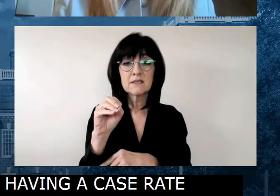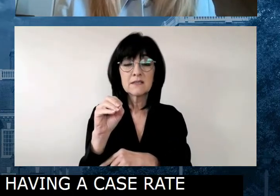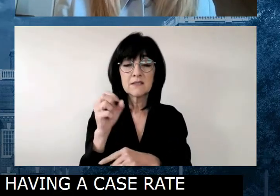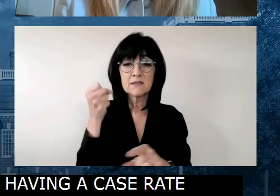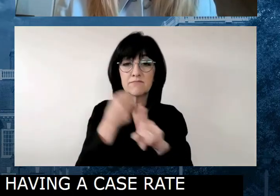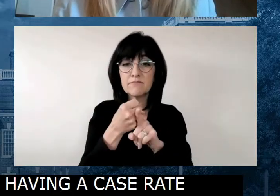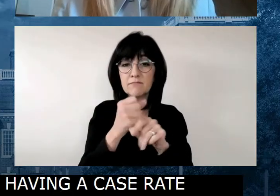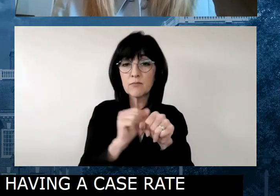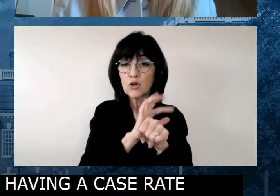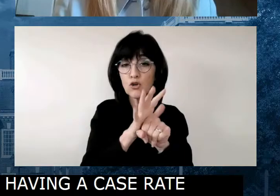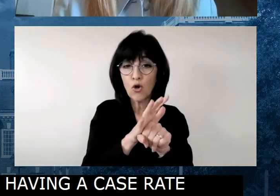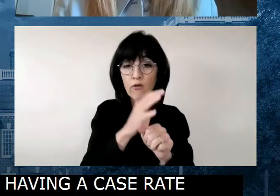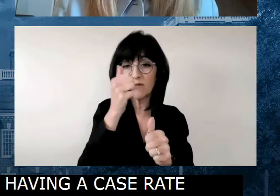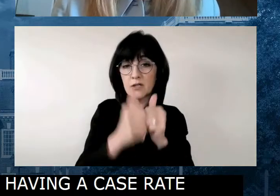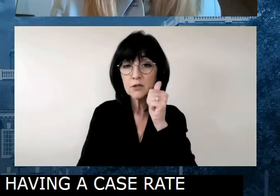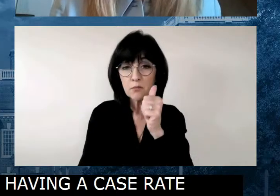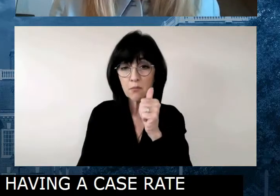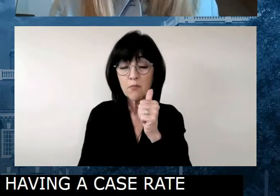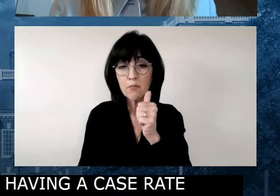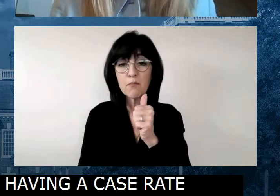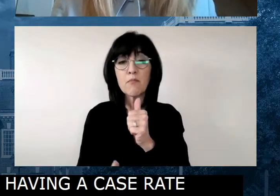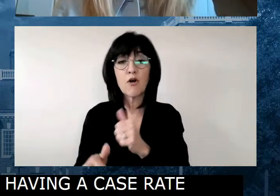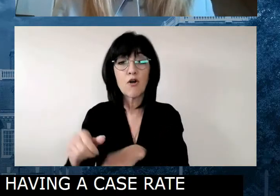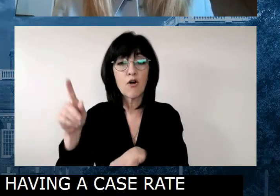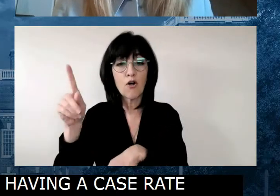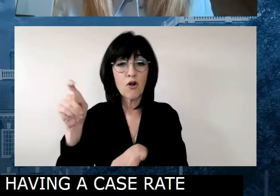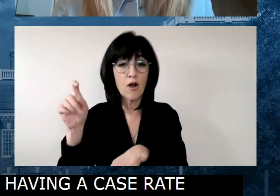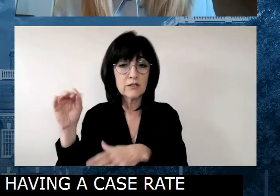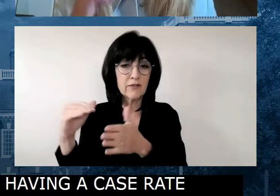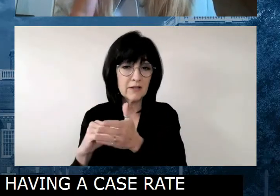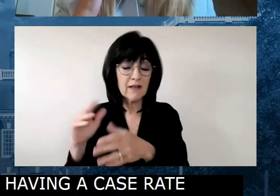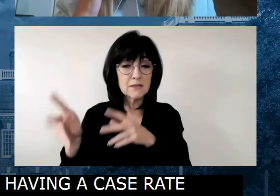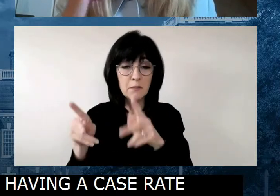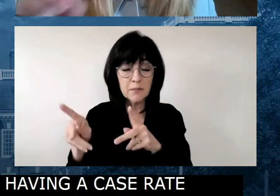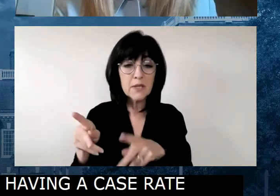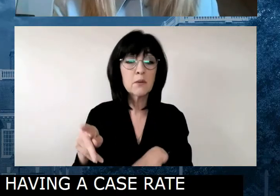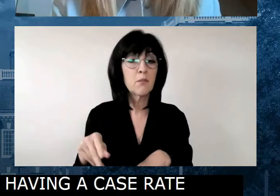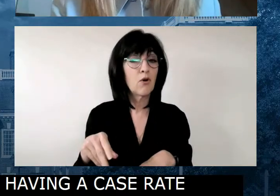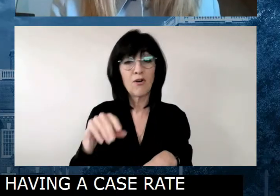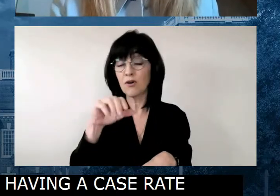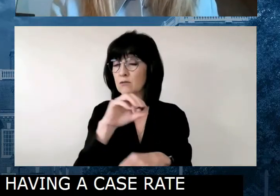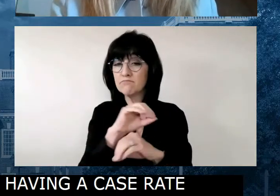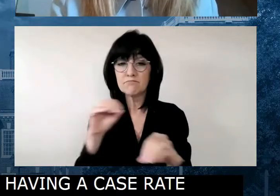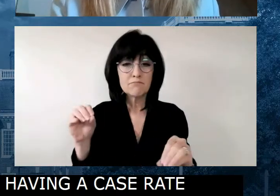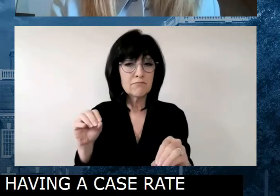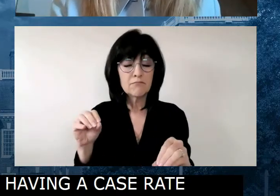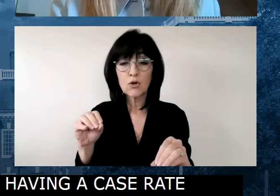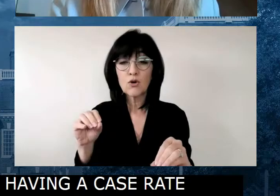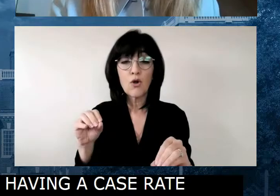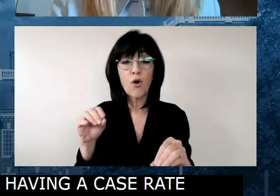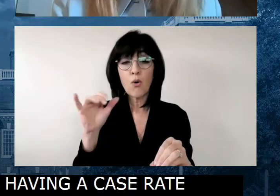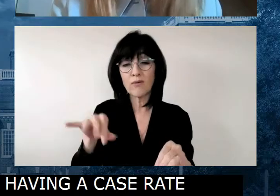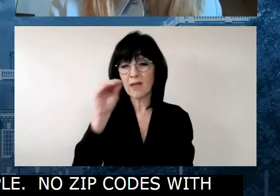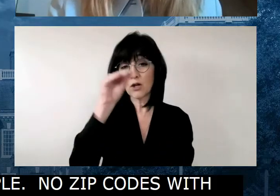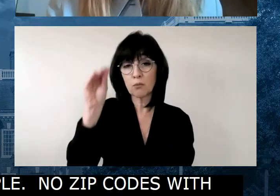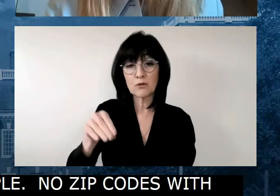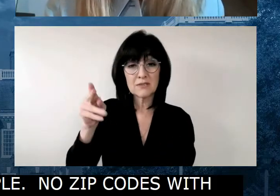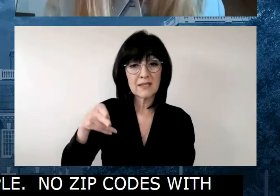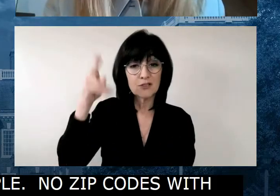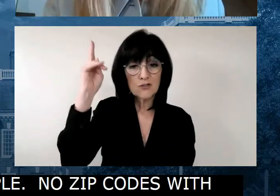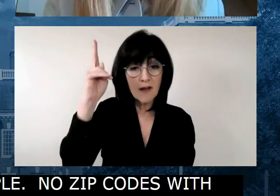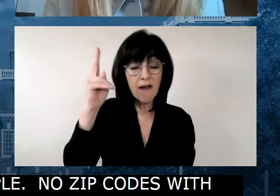or no zip codes with higher than a 15% positivity rate, or with 5 or